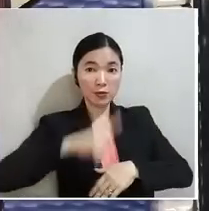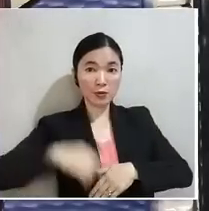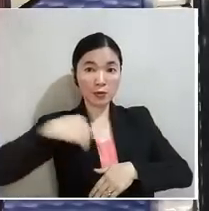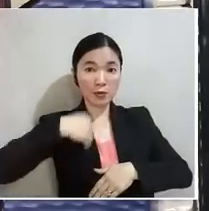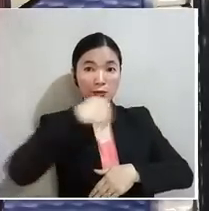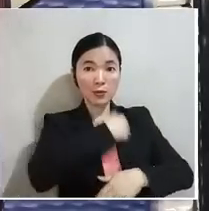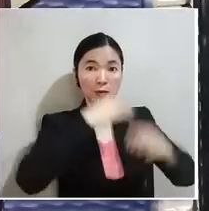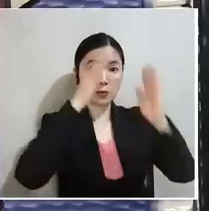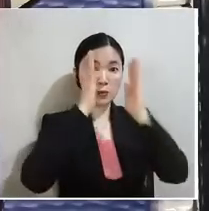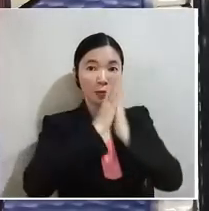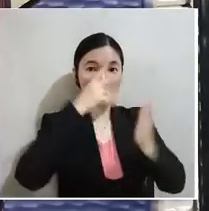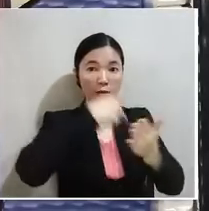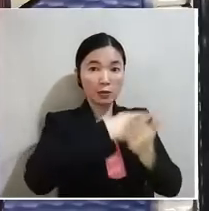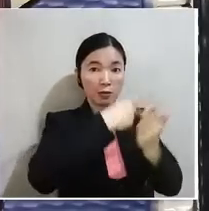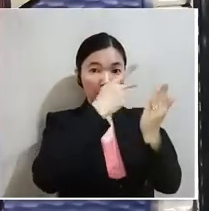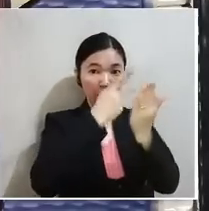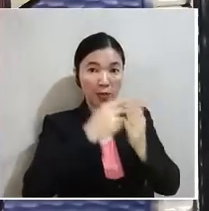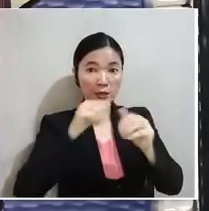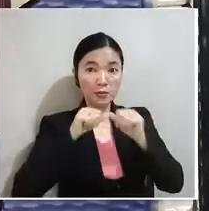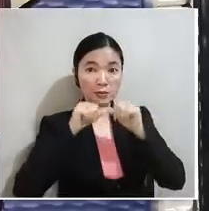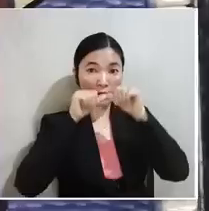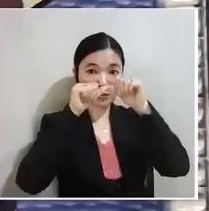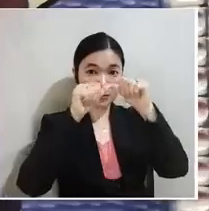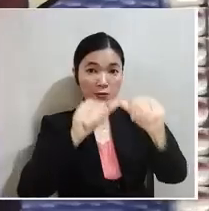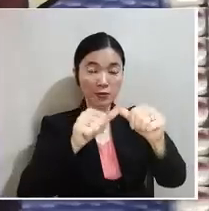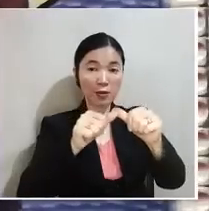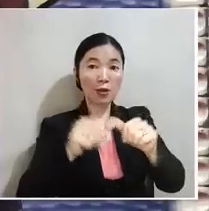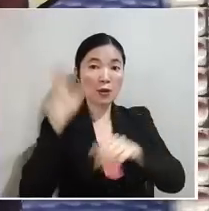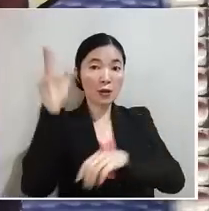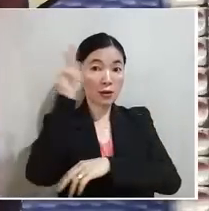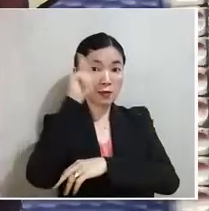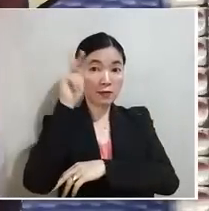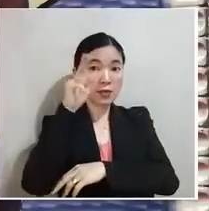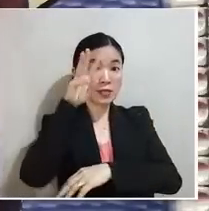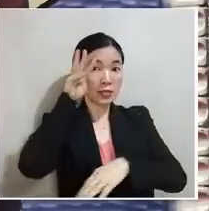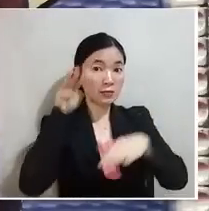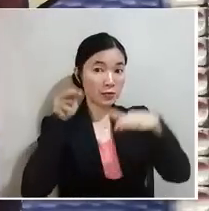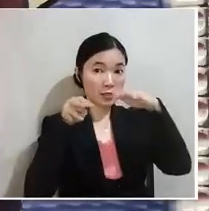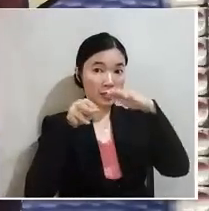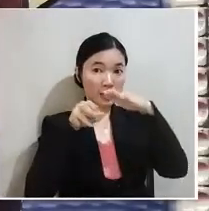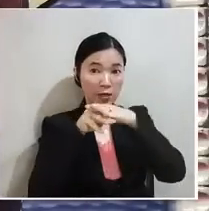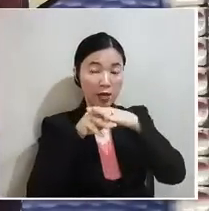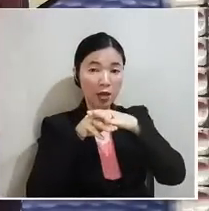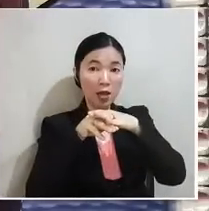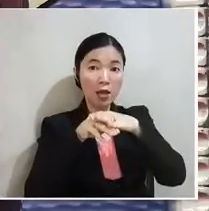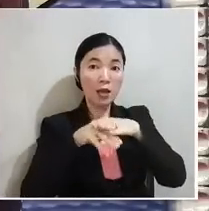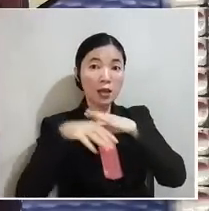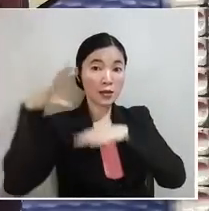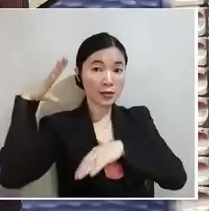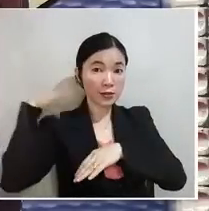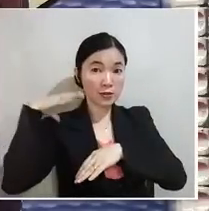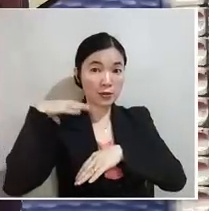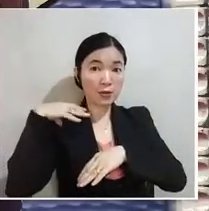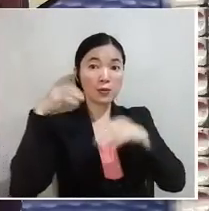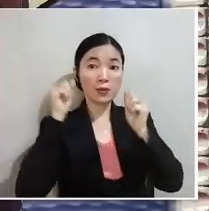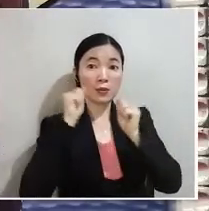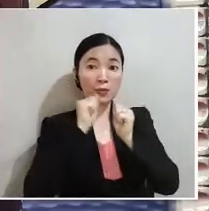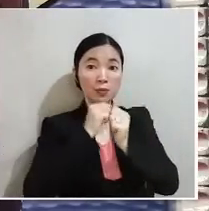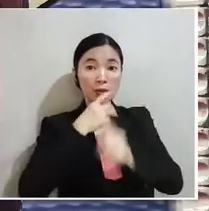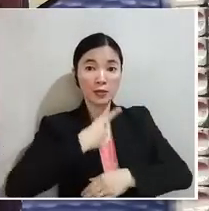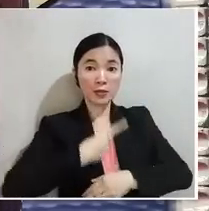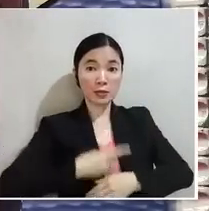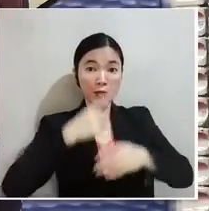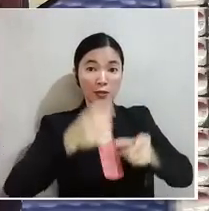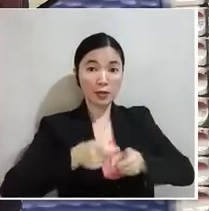partake unceasingly of the Paschal mysteries and to await with longing the gifts to